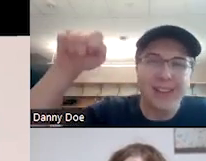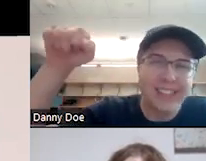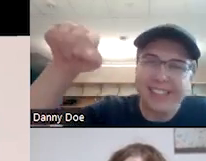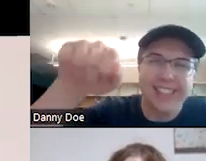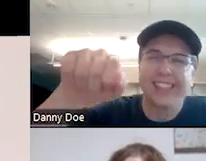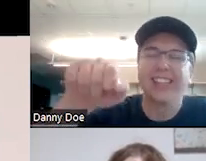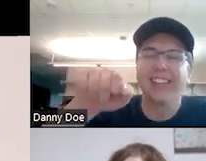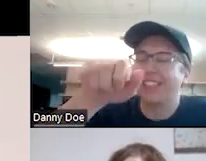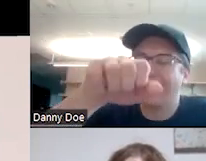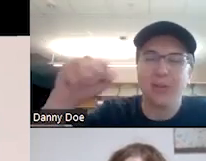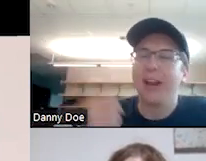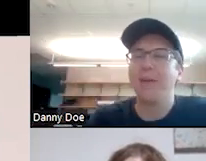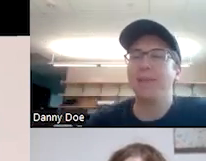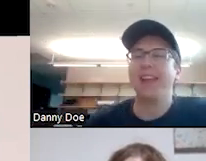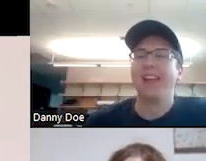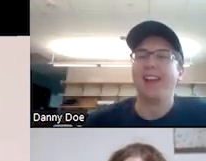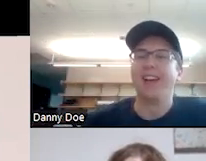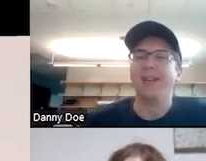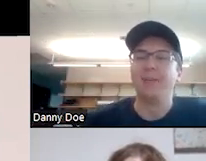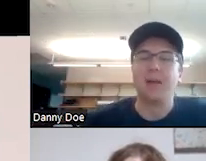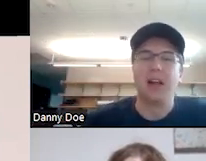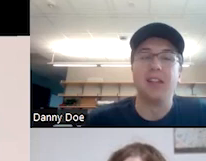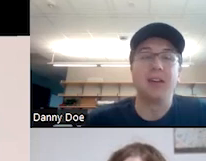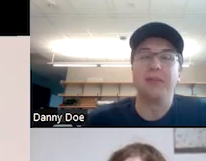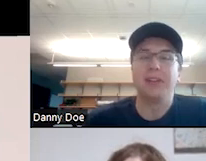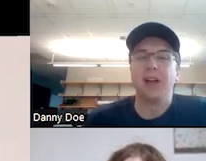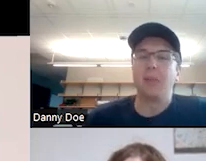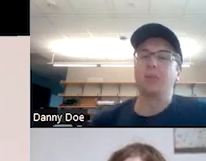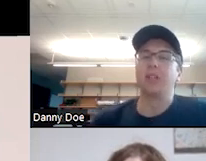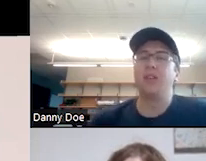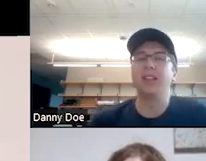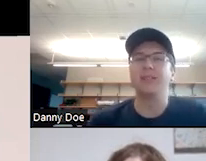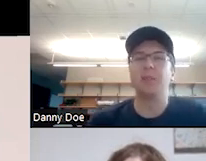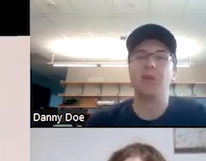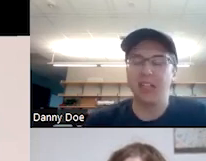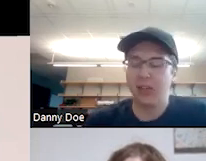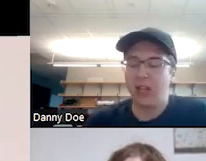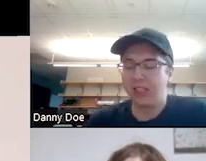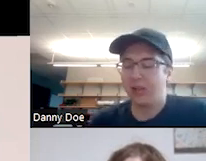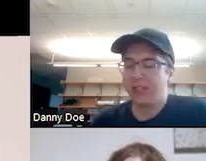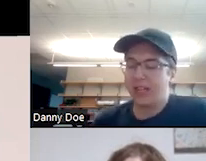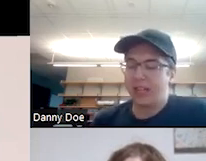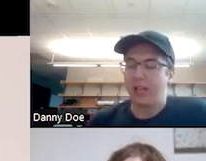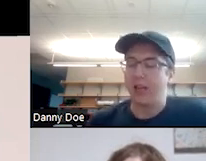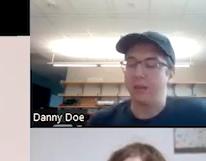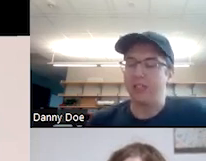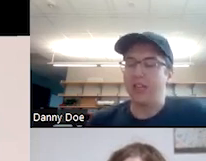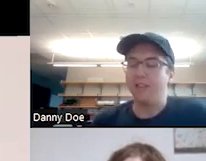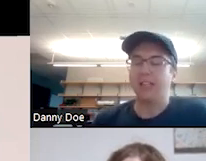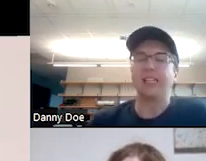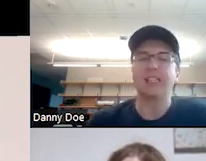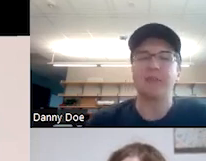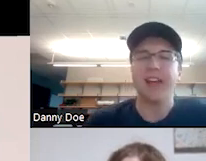little vacuum that I just stick in there and I just slurp it out. And then they're able to hear a lot better. But as far as permanent hearing loss goes,